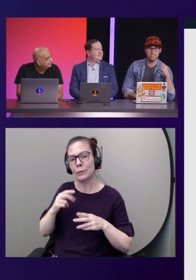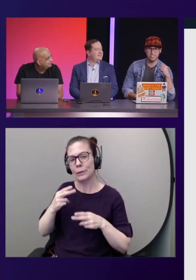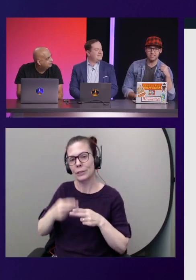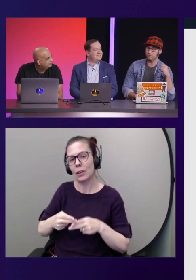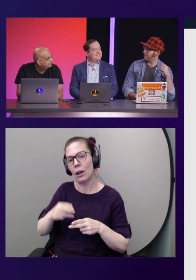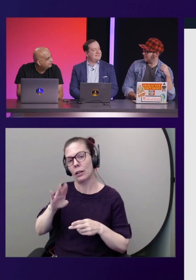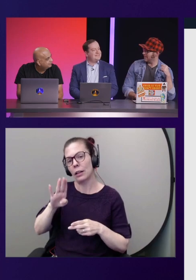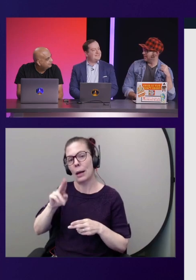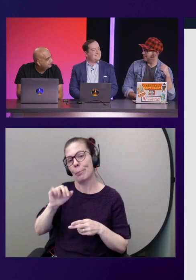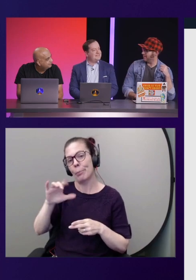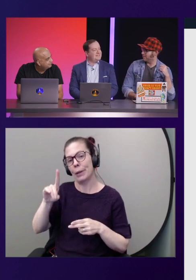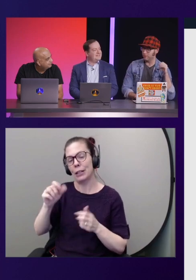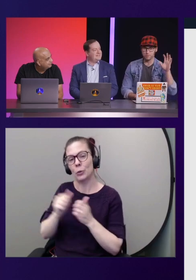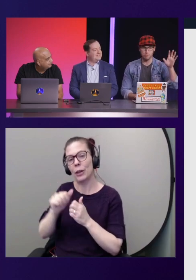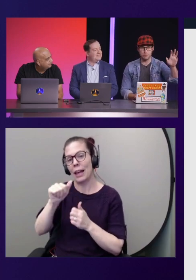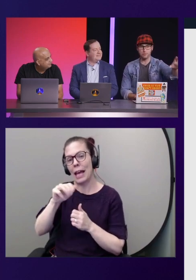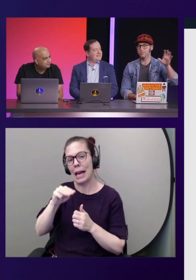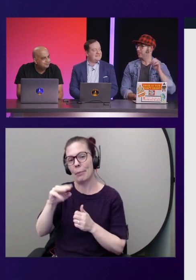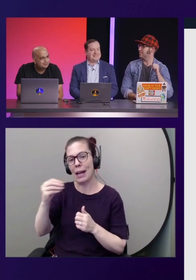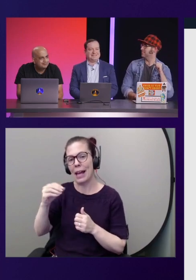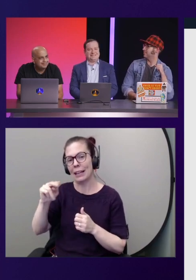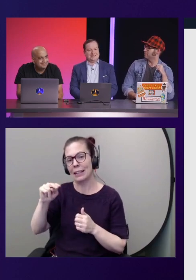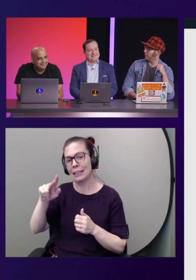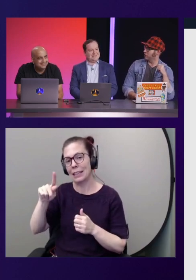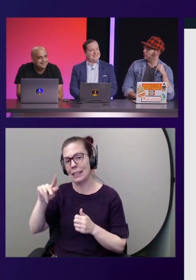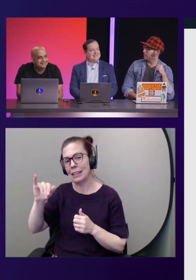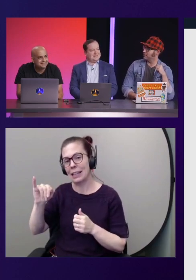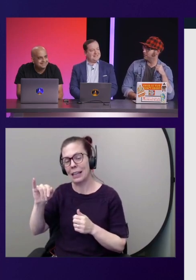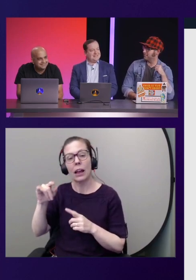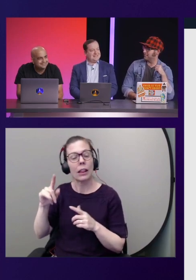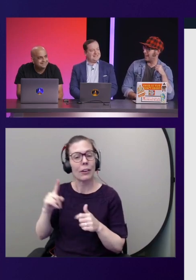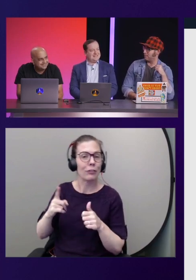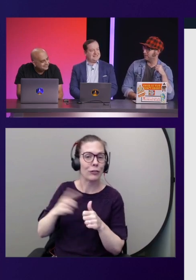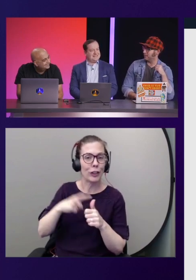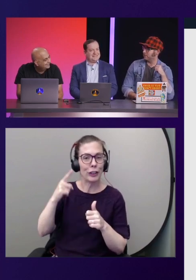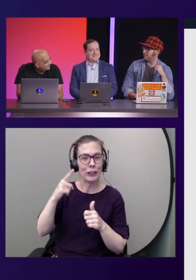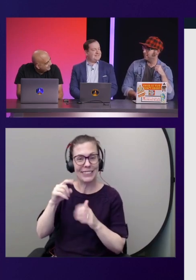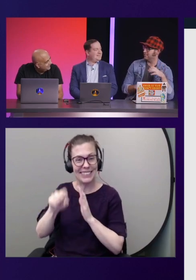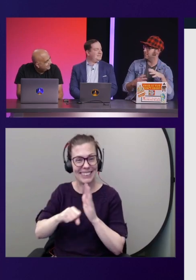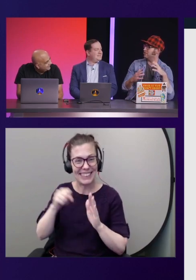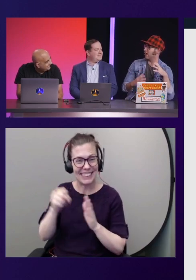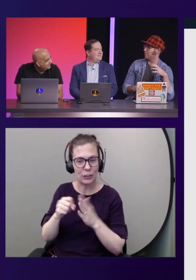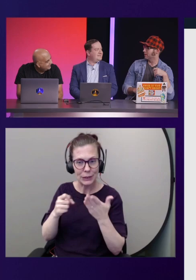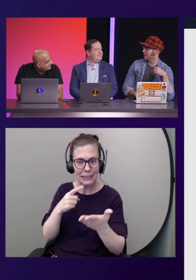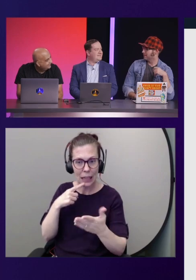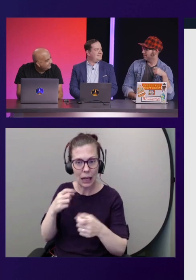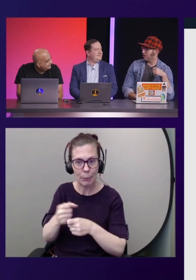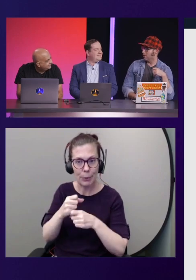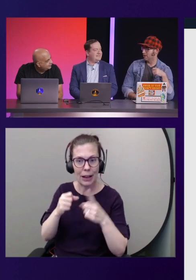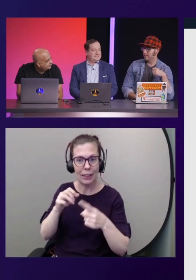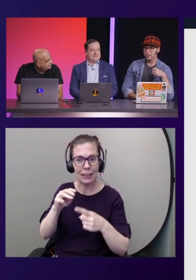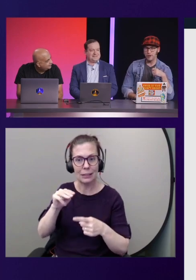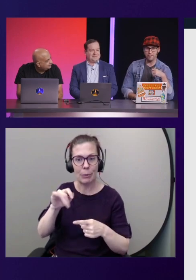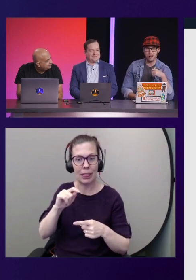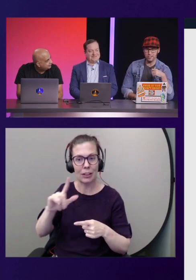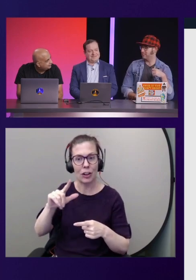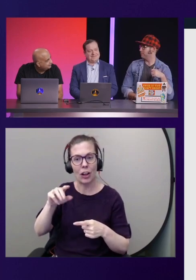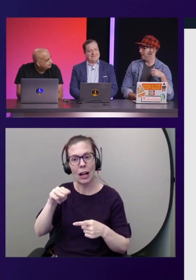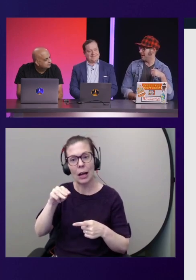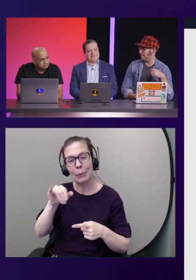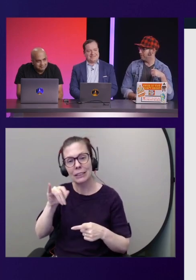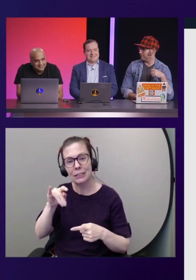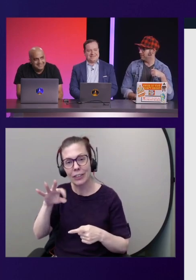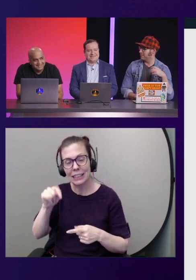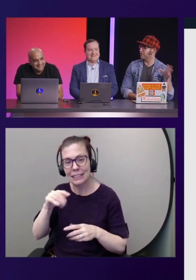first season we did was build this Mythical Misfits application in C#. So you have us